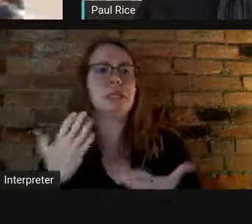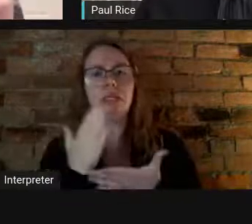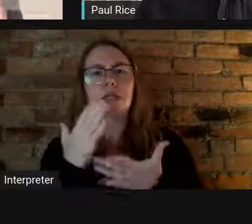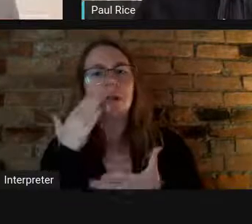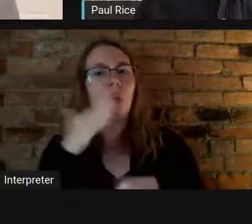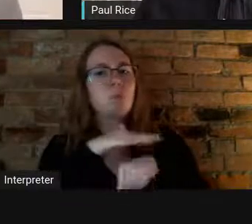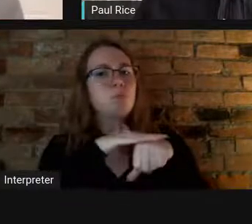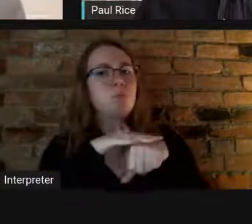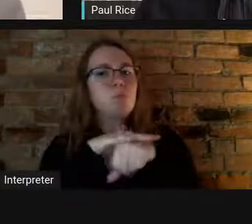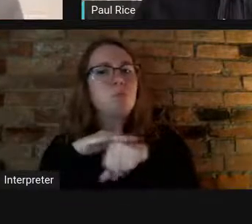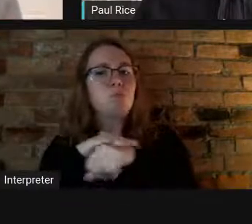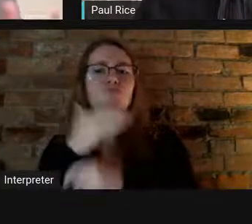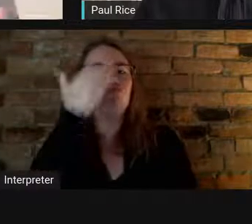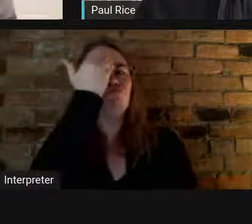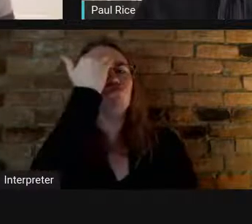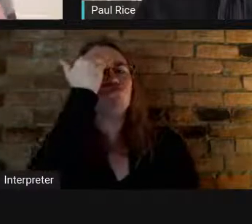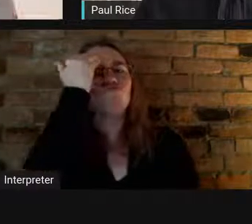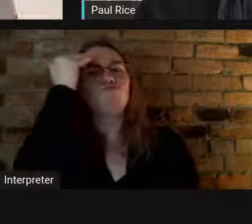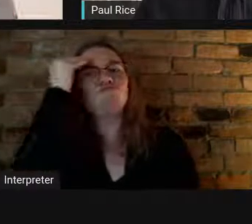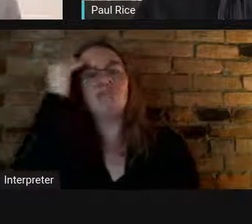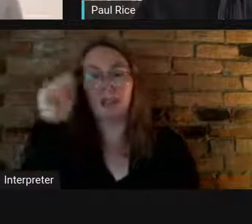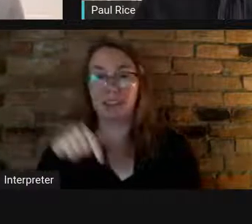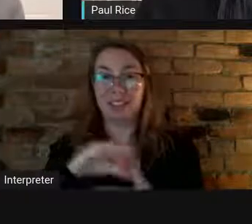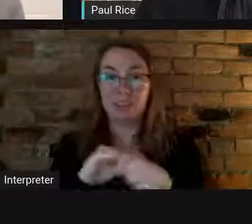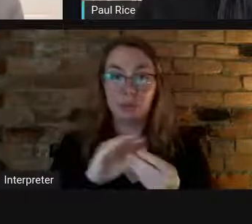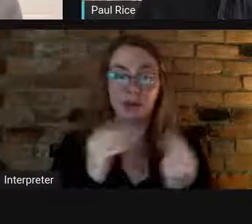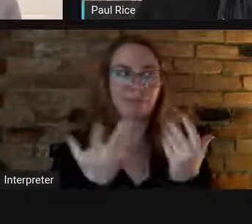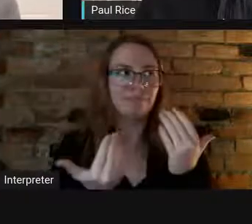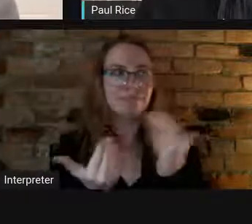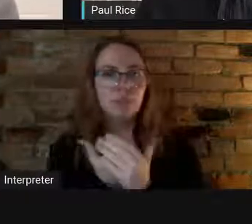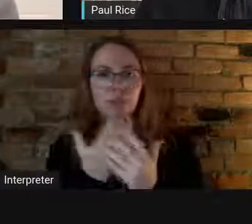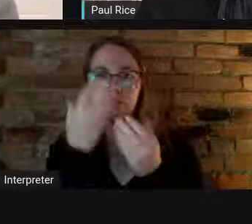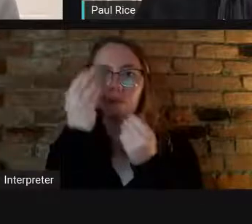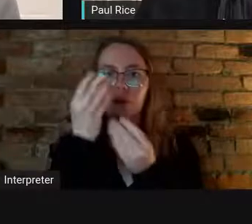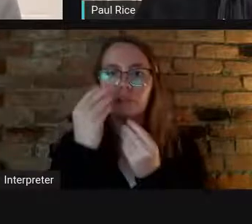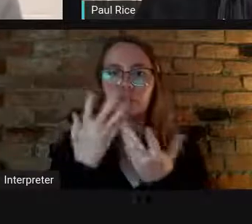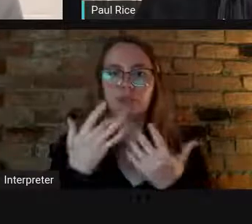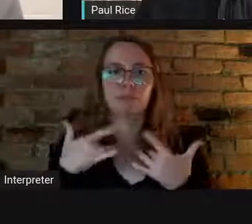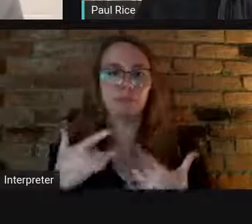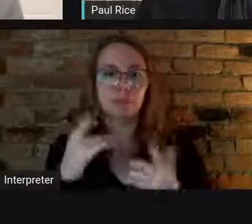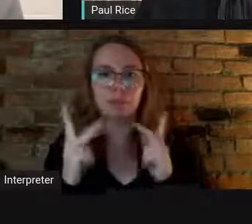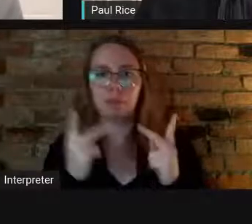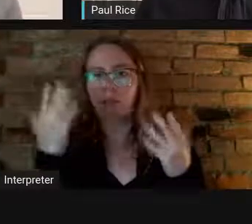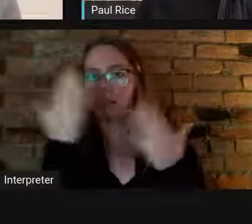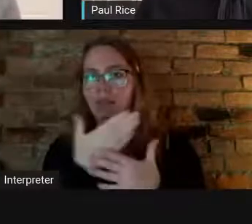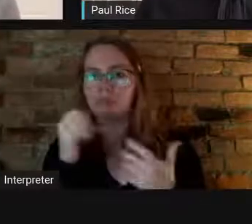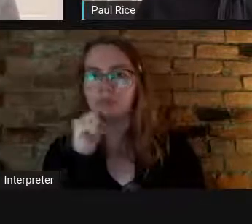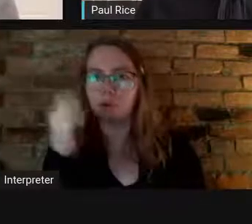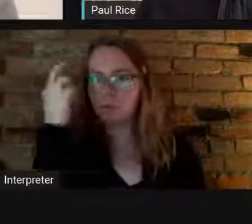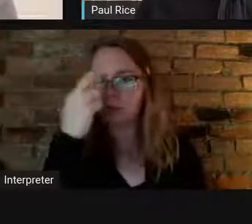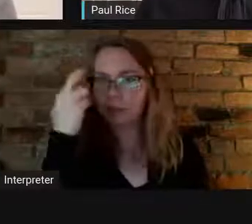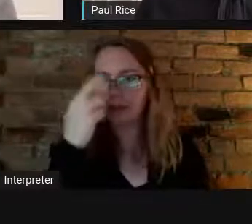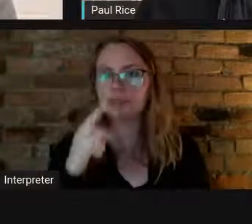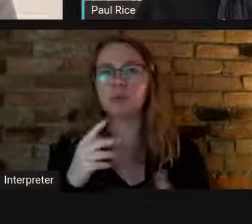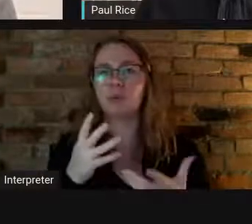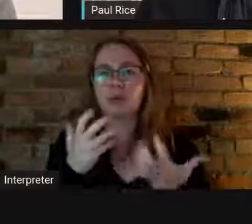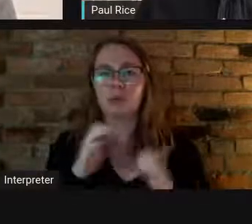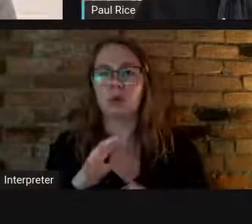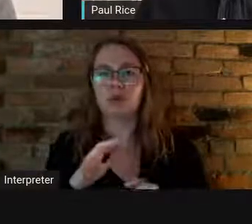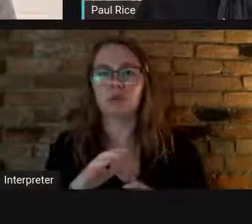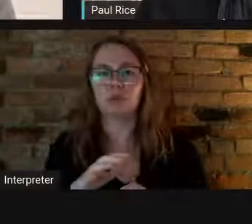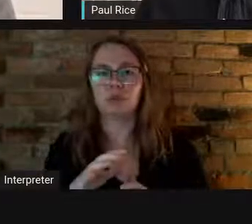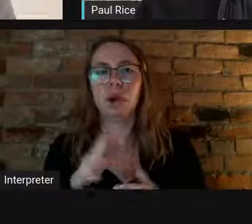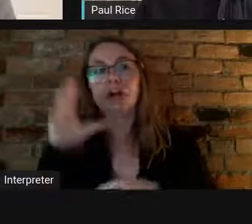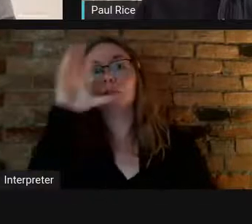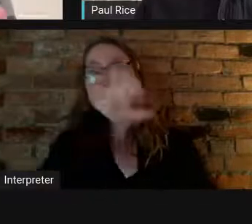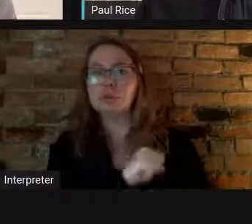a whole lot that's new, and this story hasn't been told in this way and in this depth. And so we couldn't take it for granted that the viewer already knew